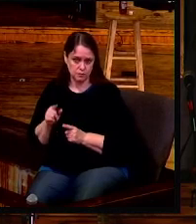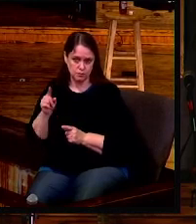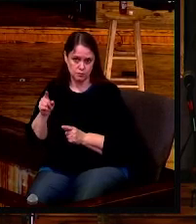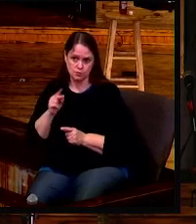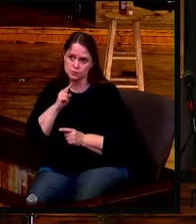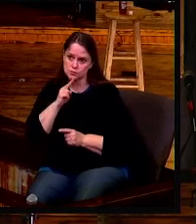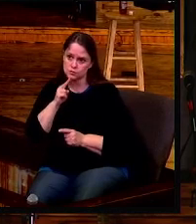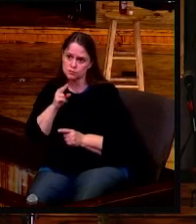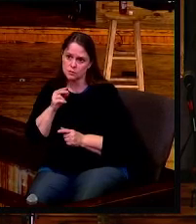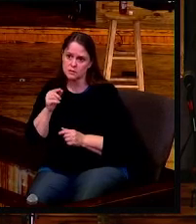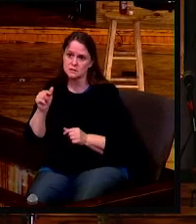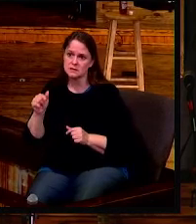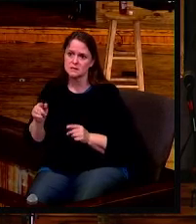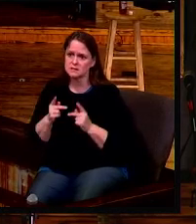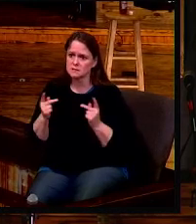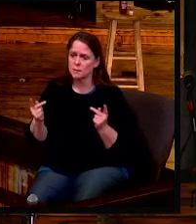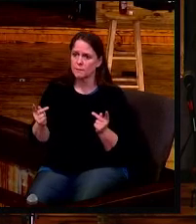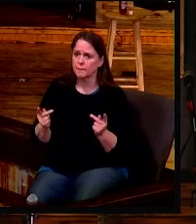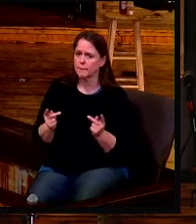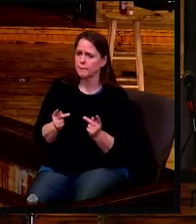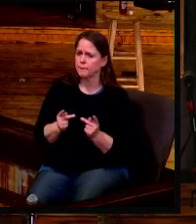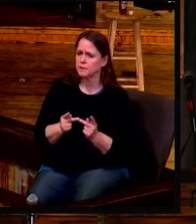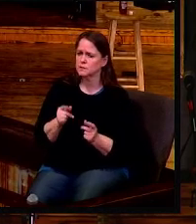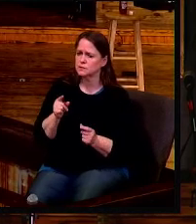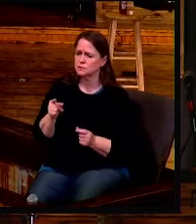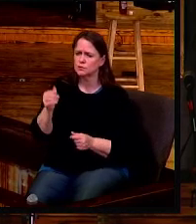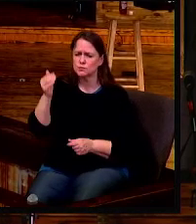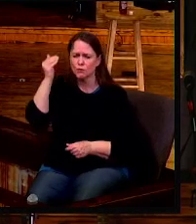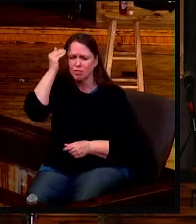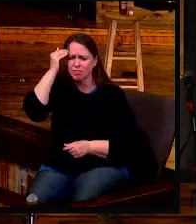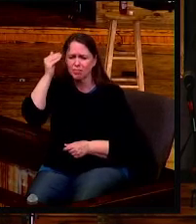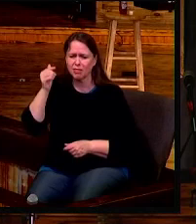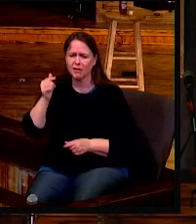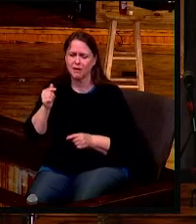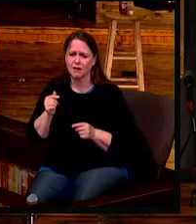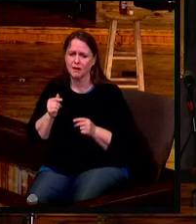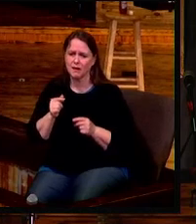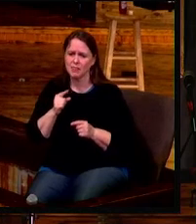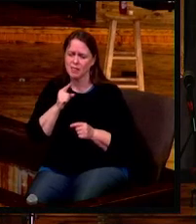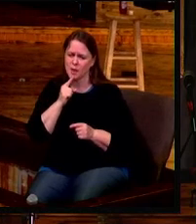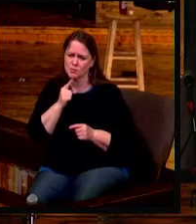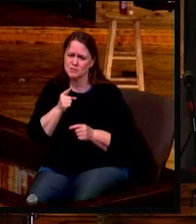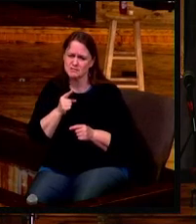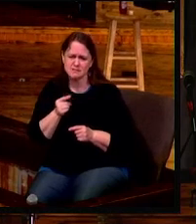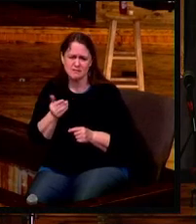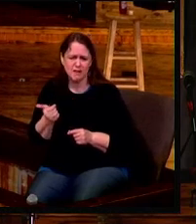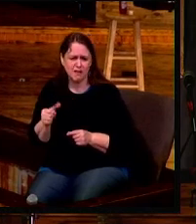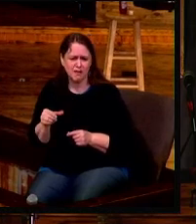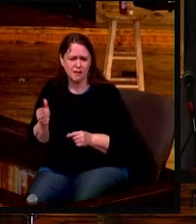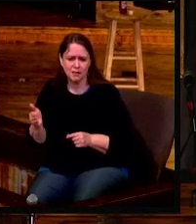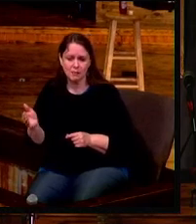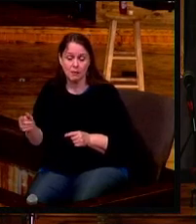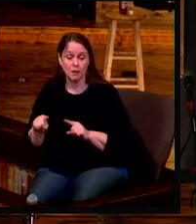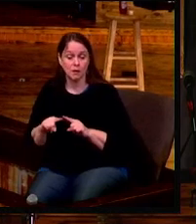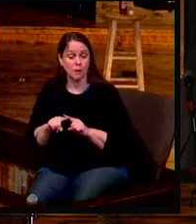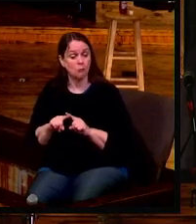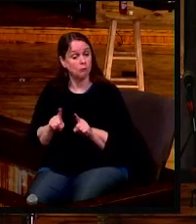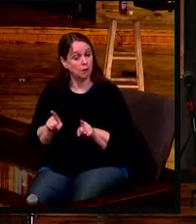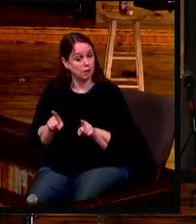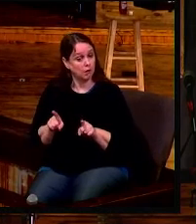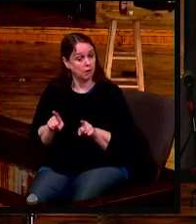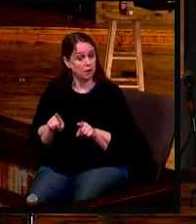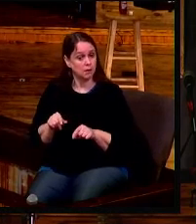person, you don't think that this person is going to say anything. But you know what happens? You know what that person